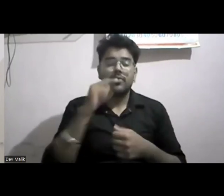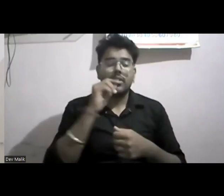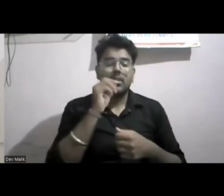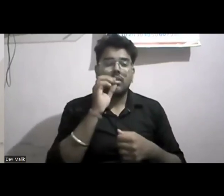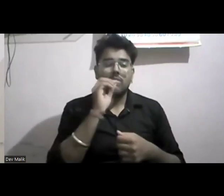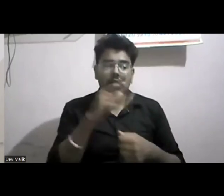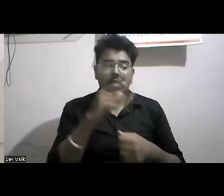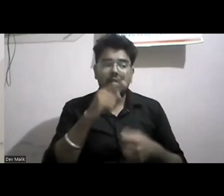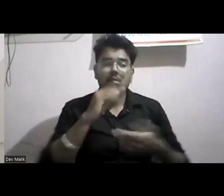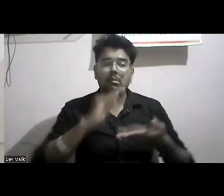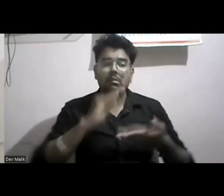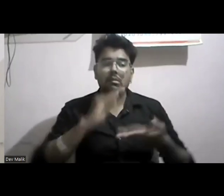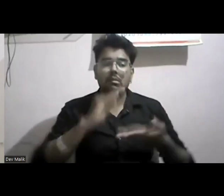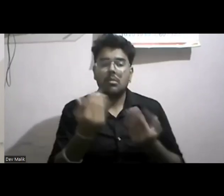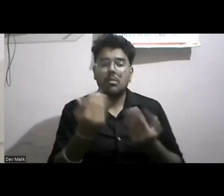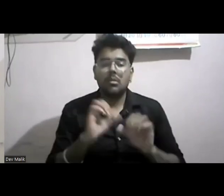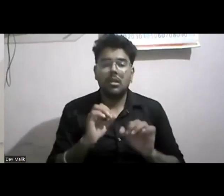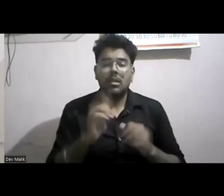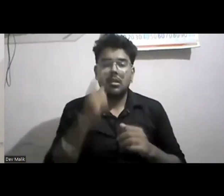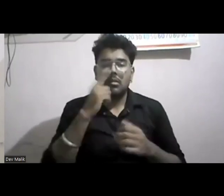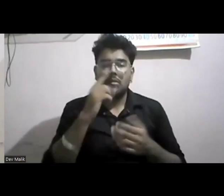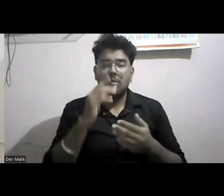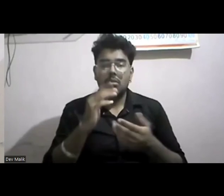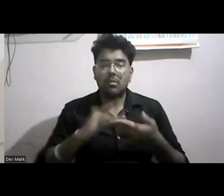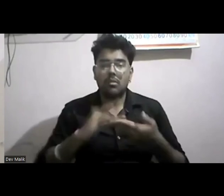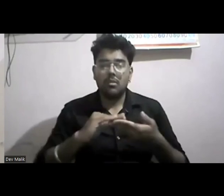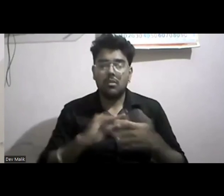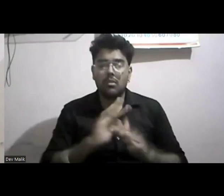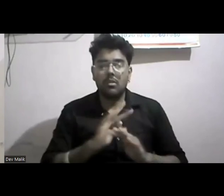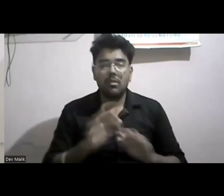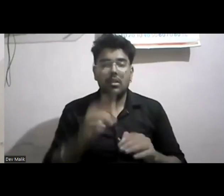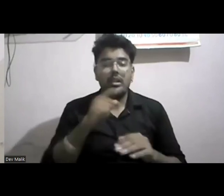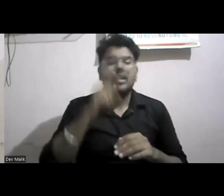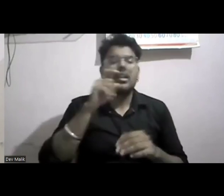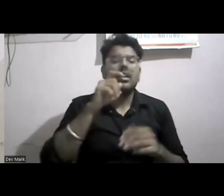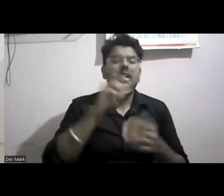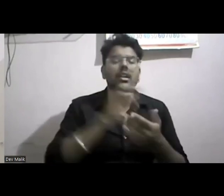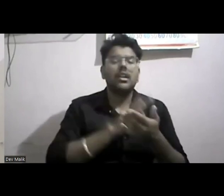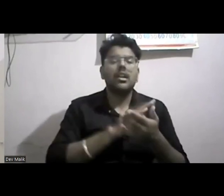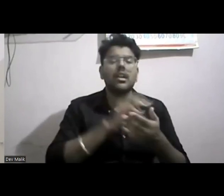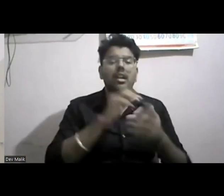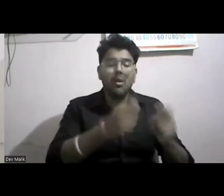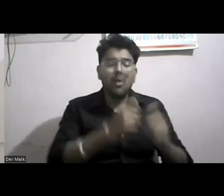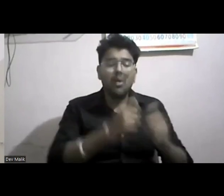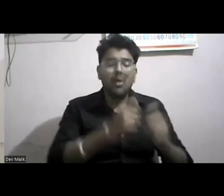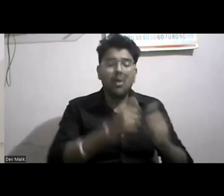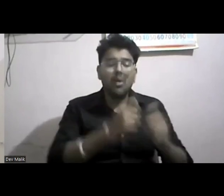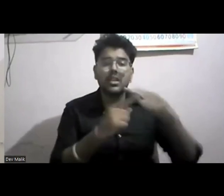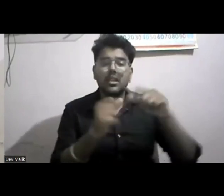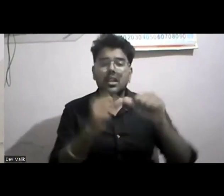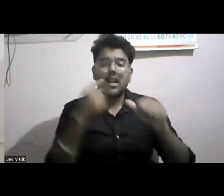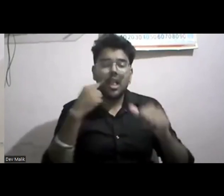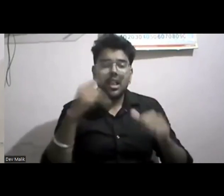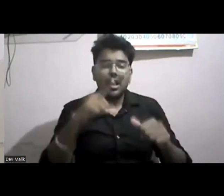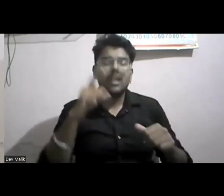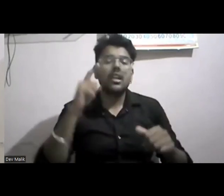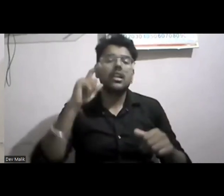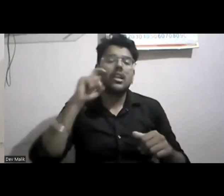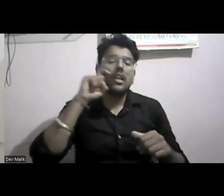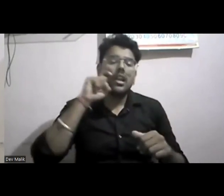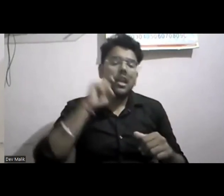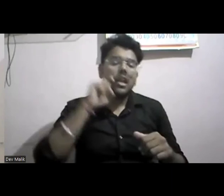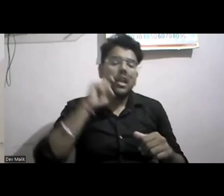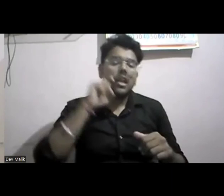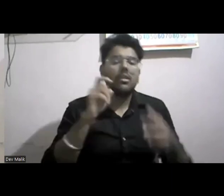her. So this horse tail is symbol of the sexuality, which you are intentionally, you know, controlling your